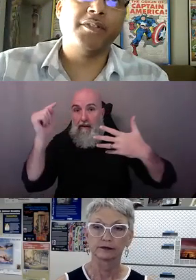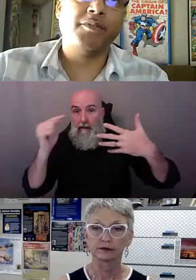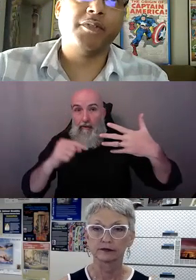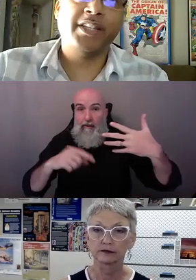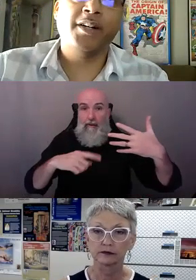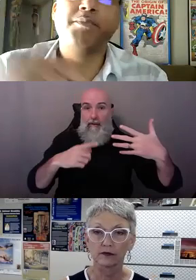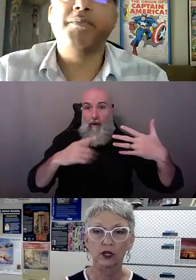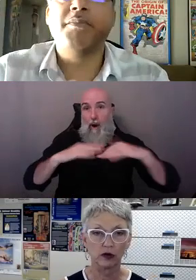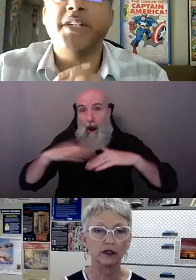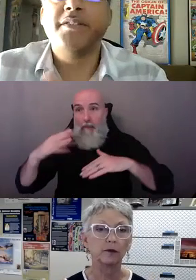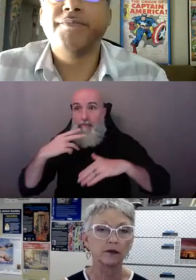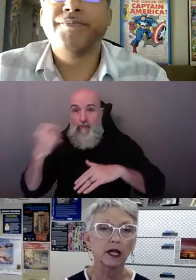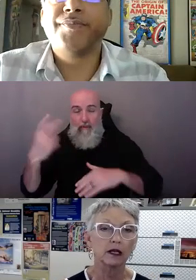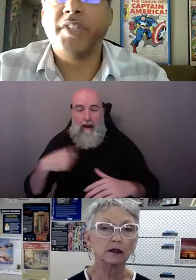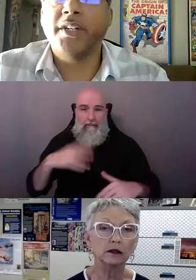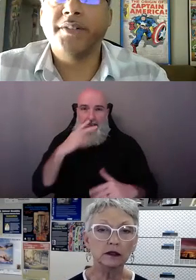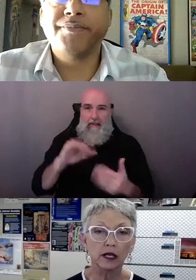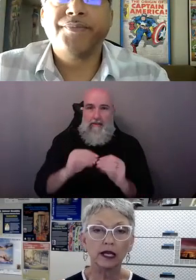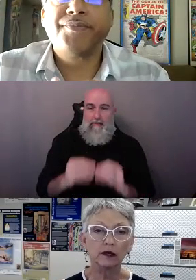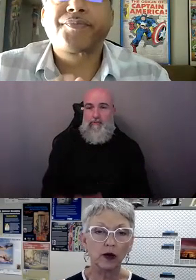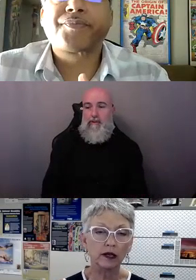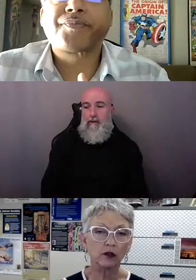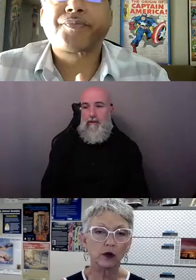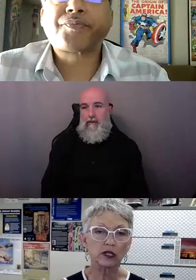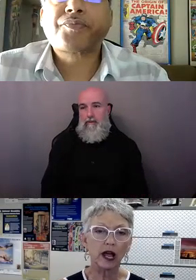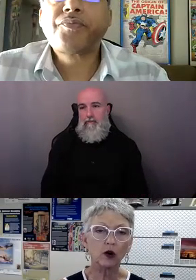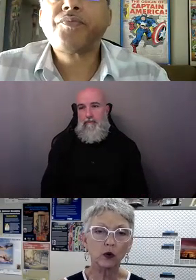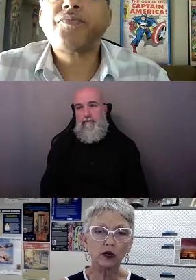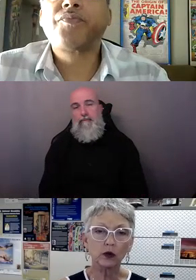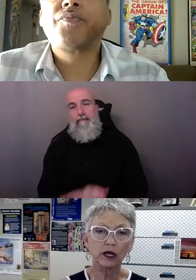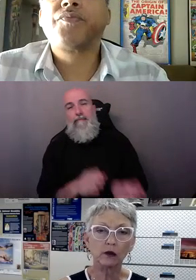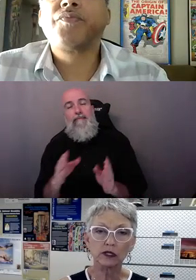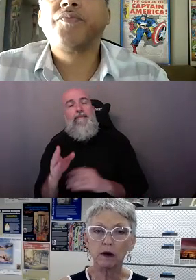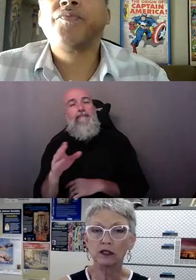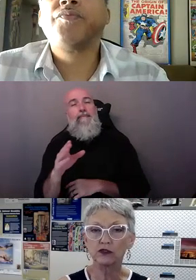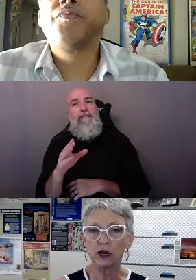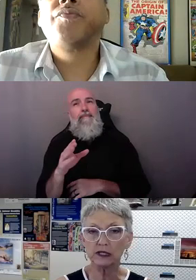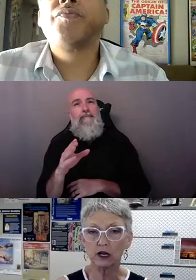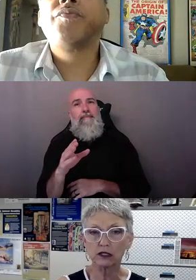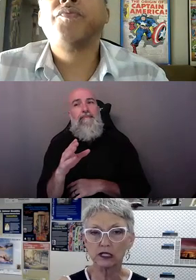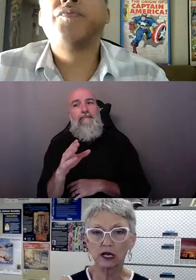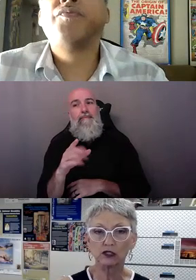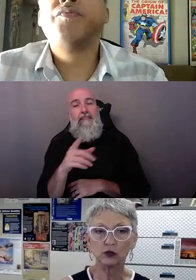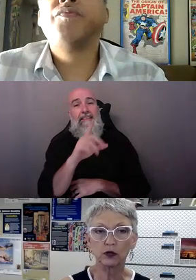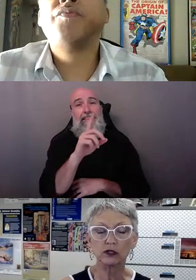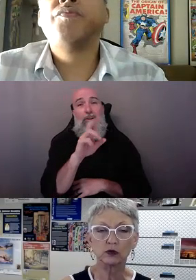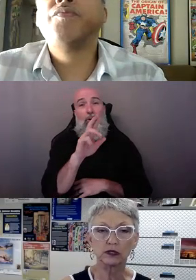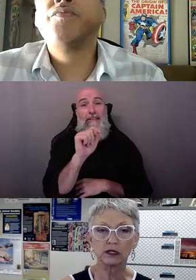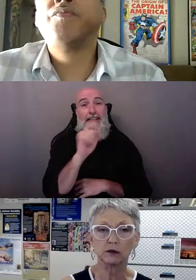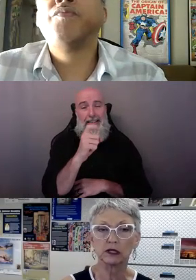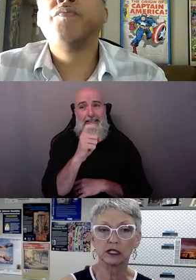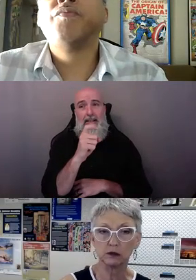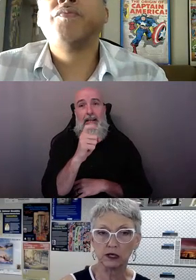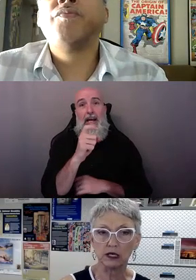12 and up. 12 and up. Yeah. And another question, how quick would a response from DRTX to persons